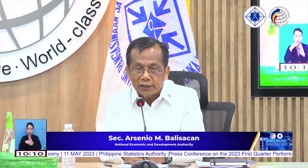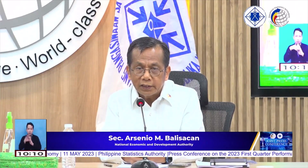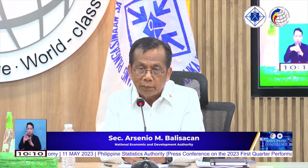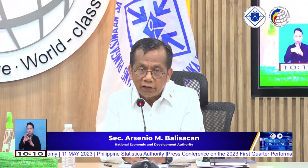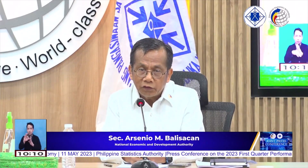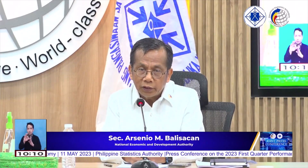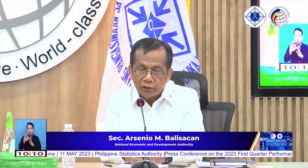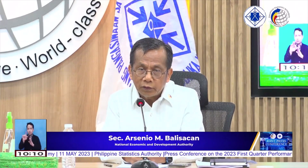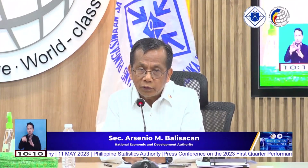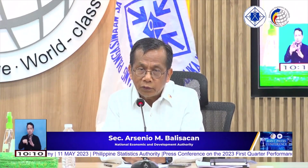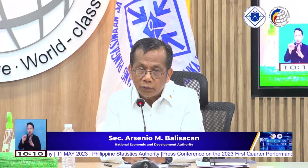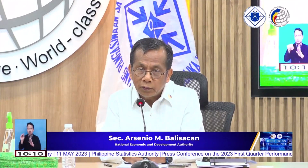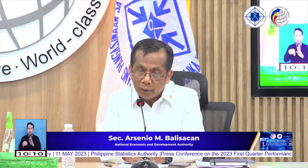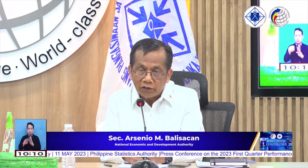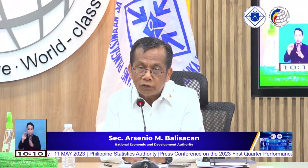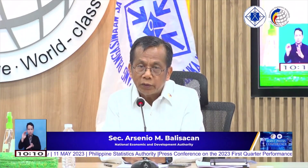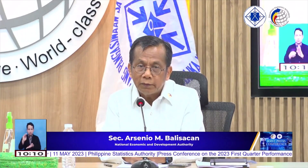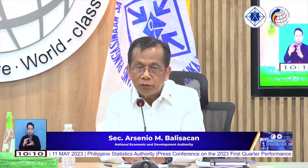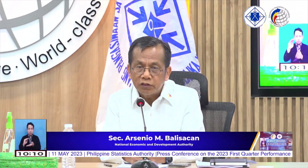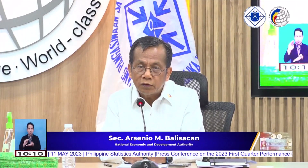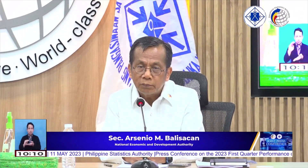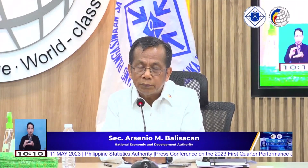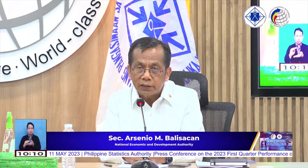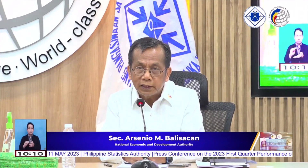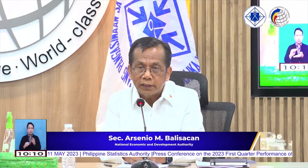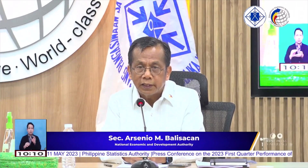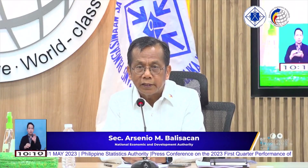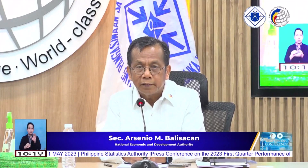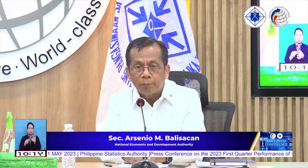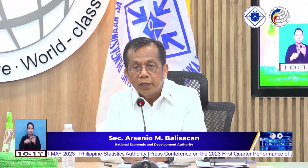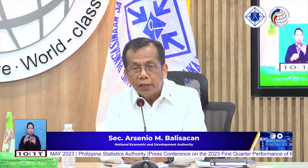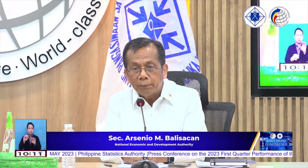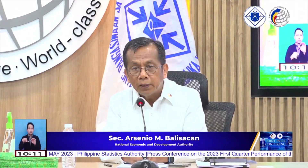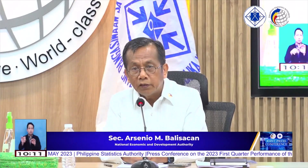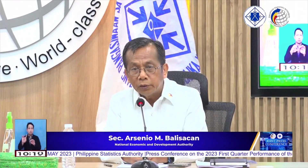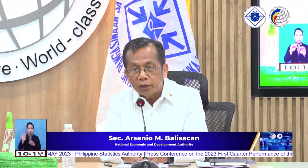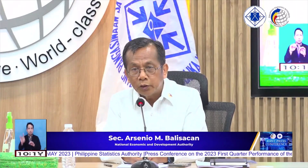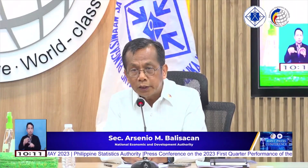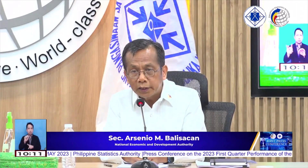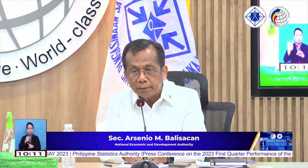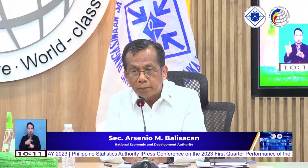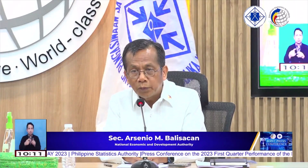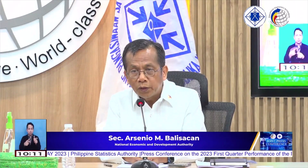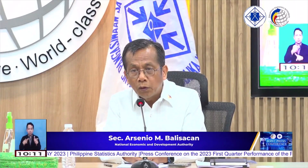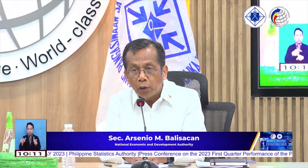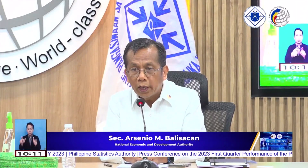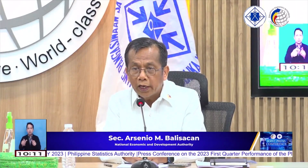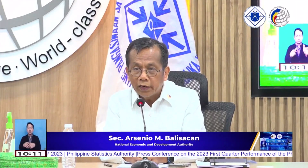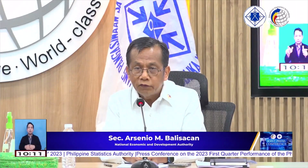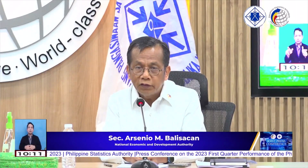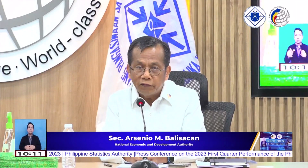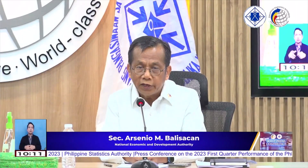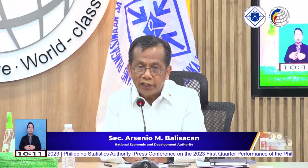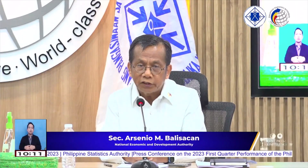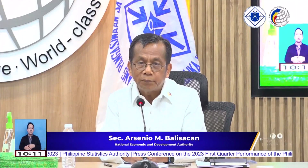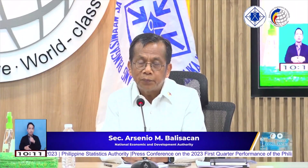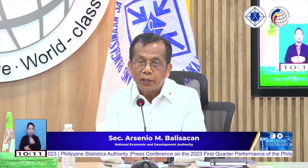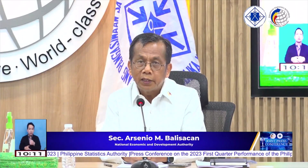in March to 8.0% in April 2023, while non-food